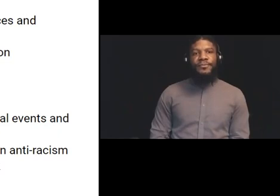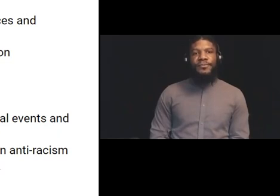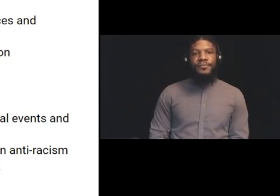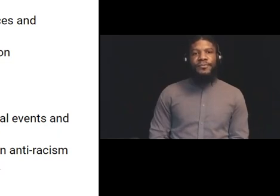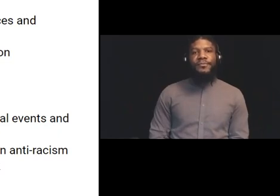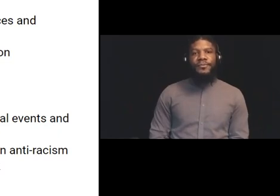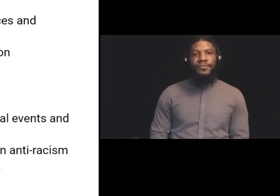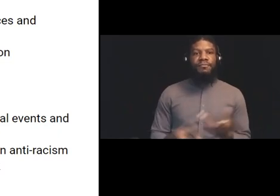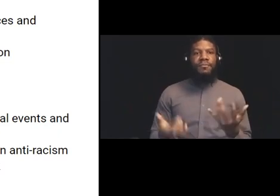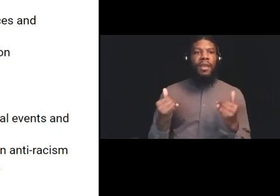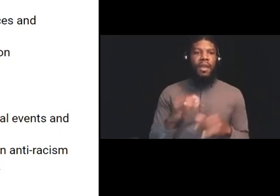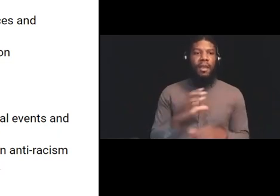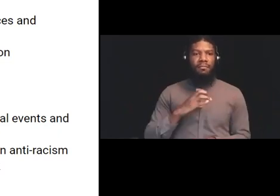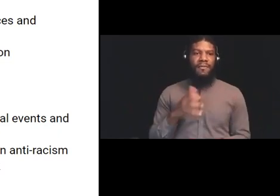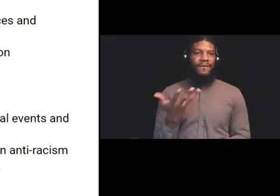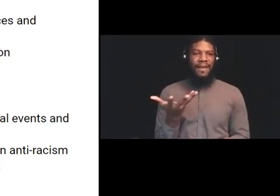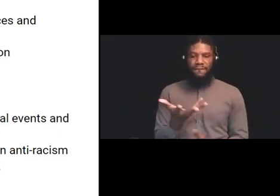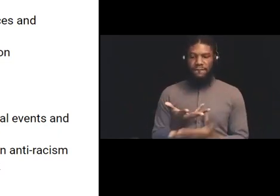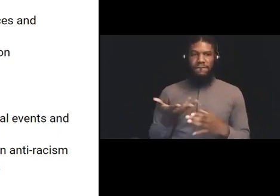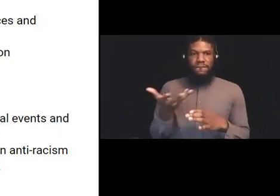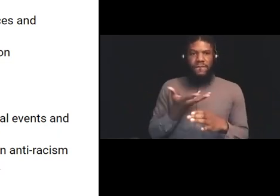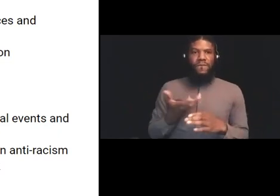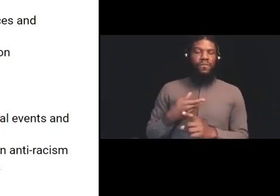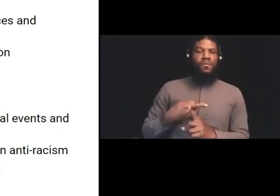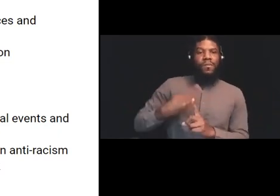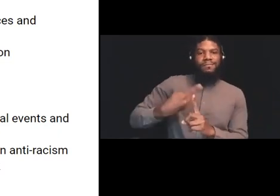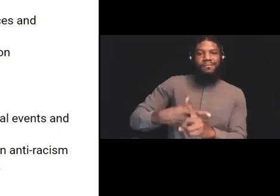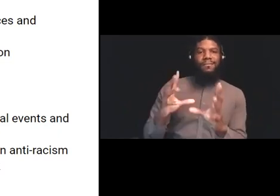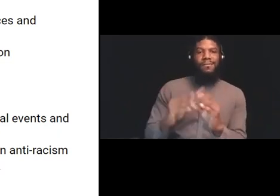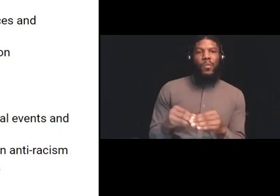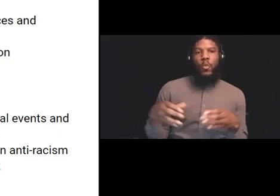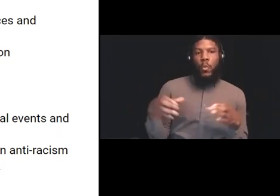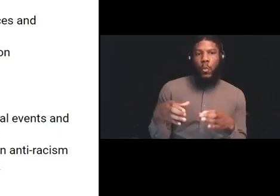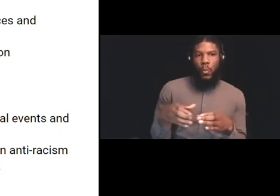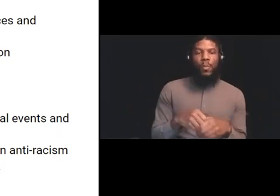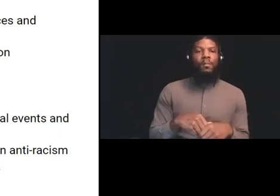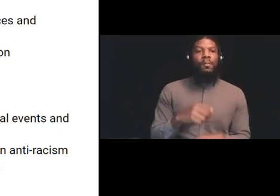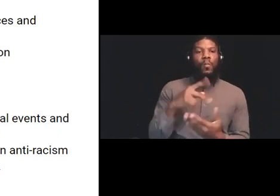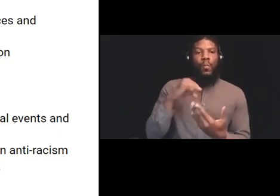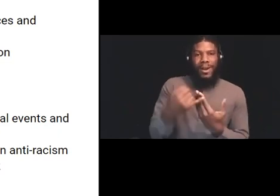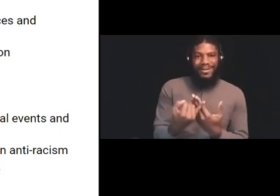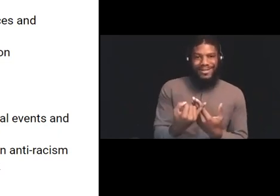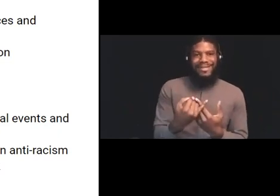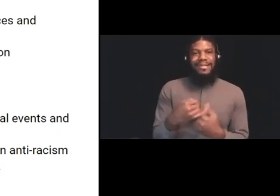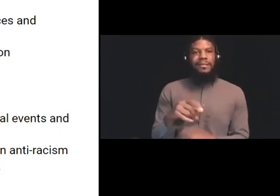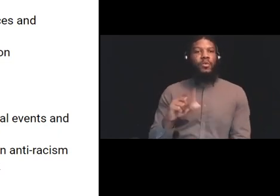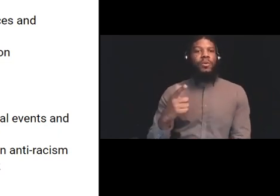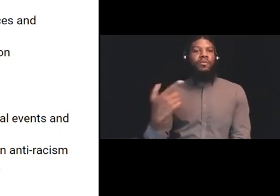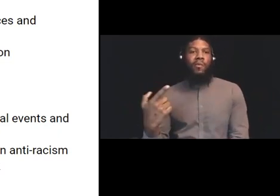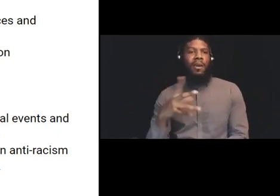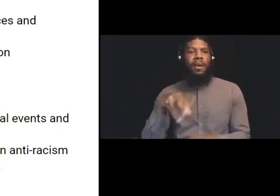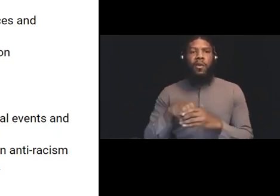The committee includes five members who meet once a month as a group. The committee projects in 2021 have